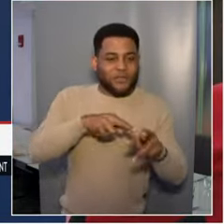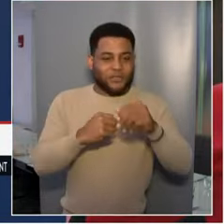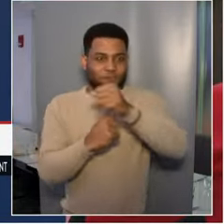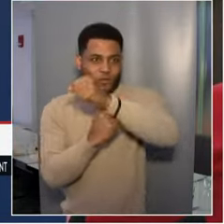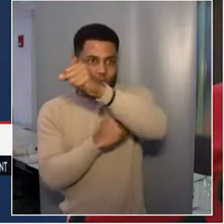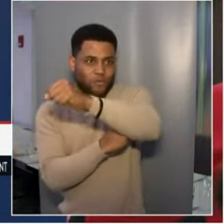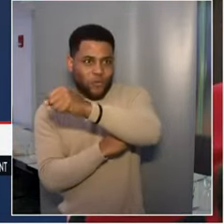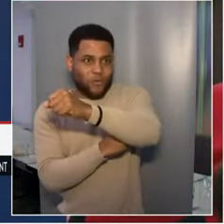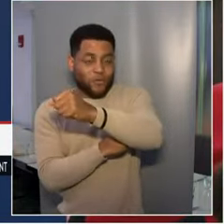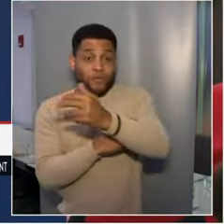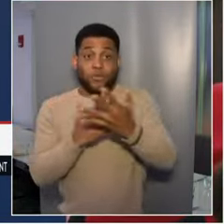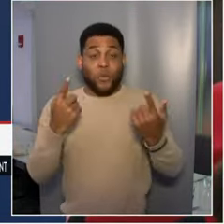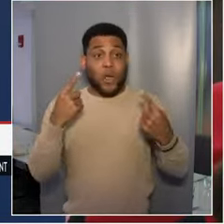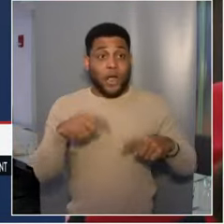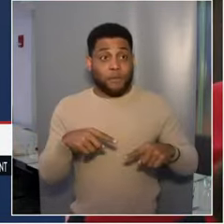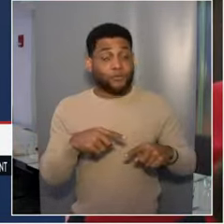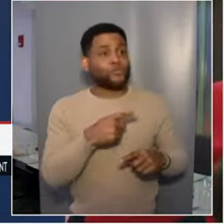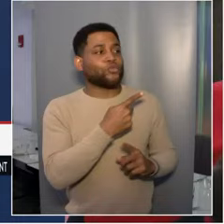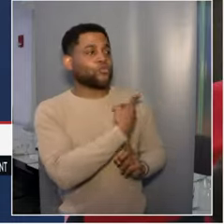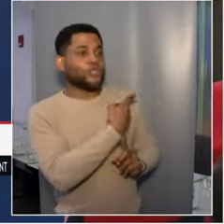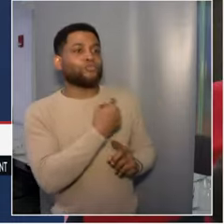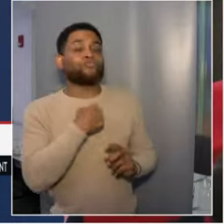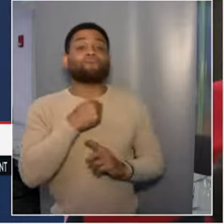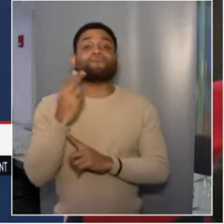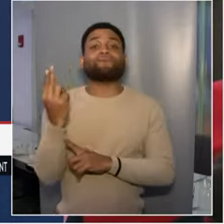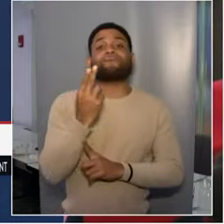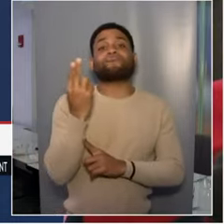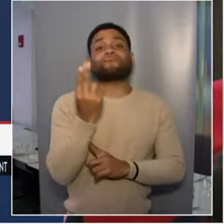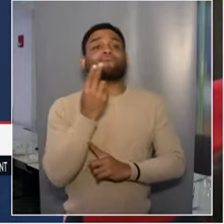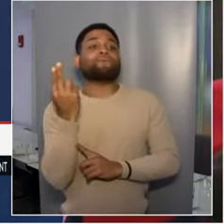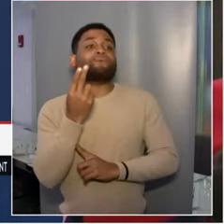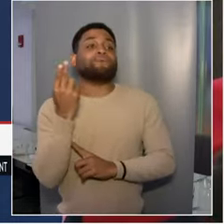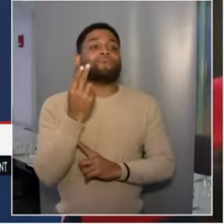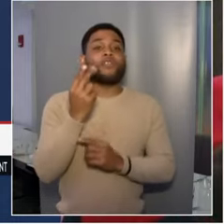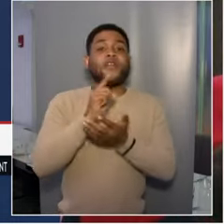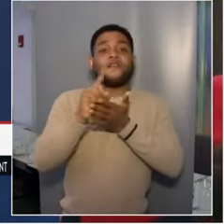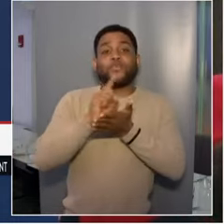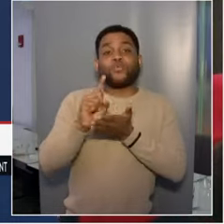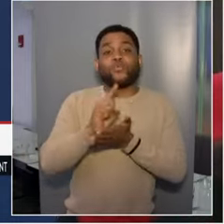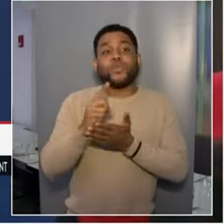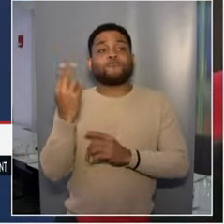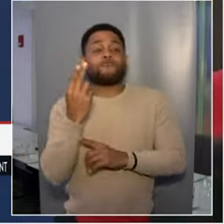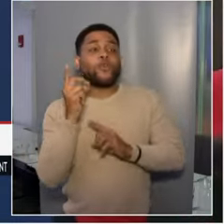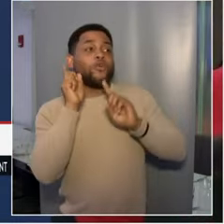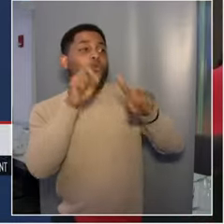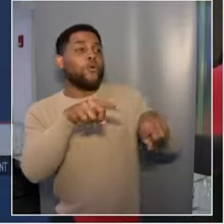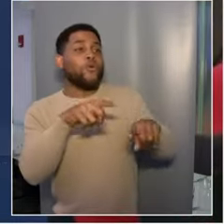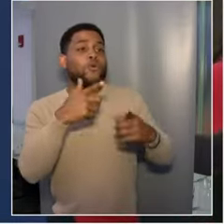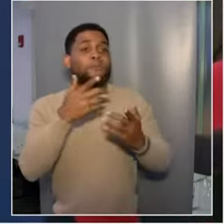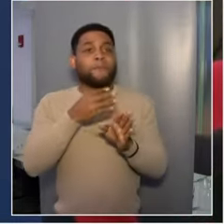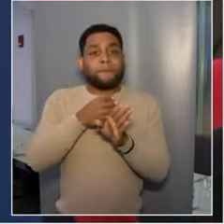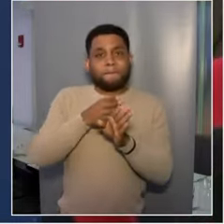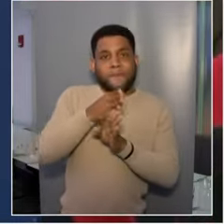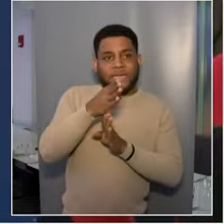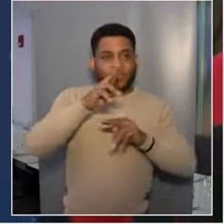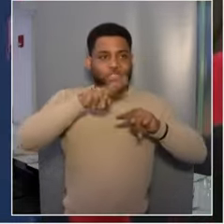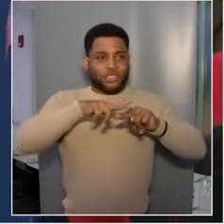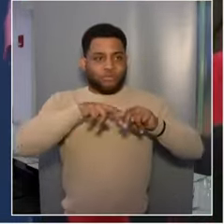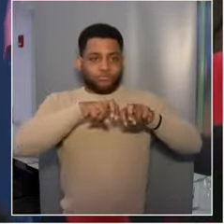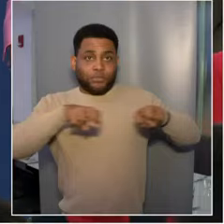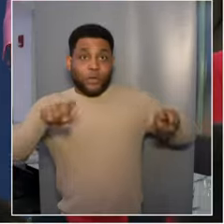go pretty much every week, every other week, to the main couch in the lobby at